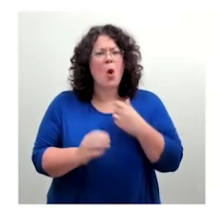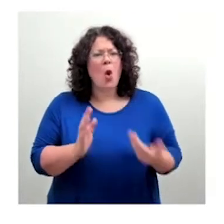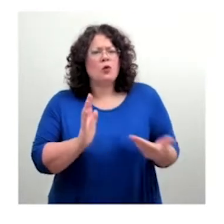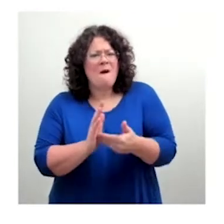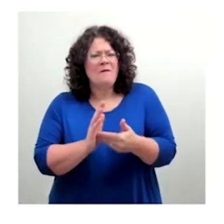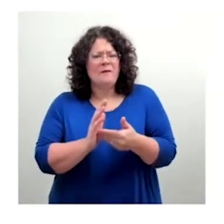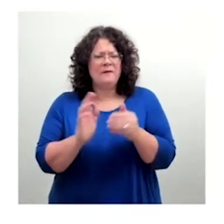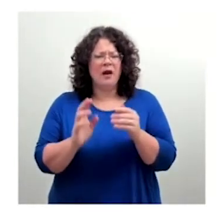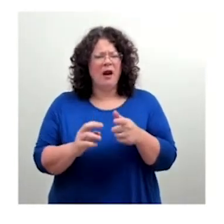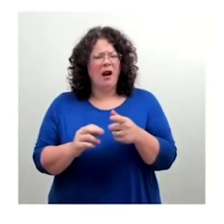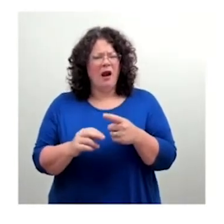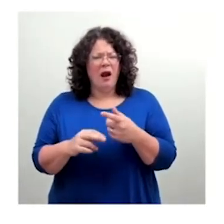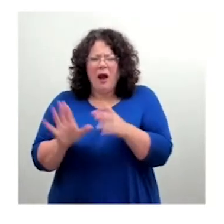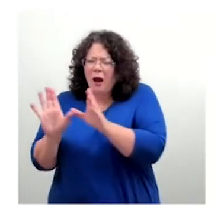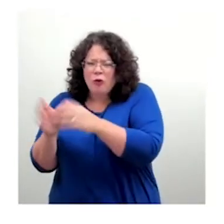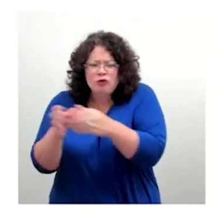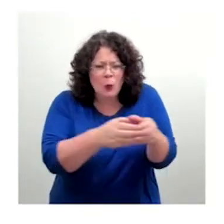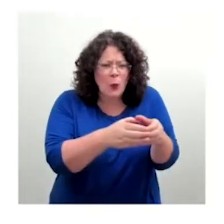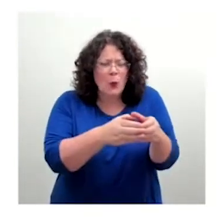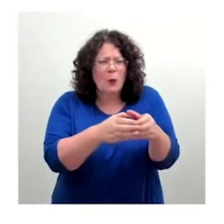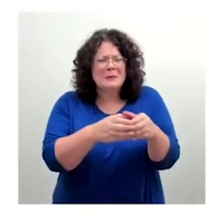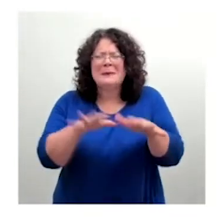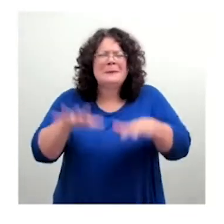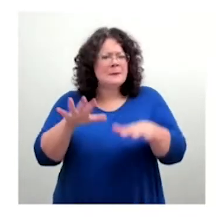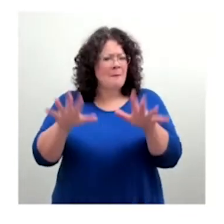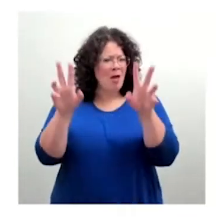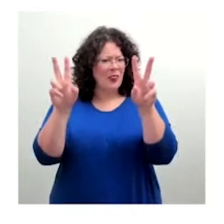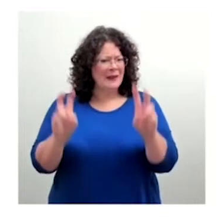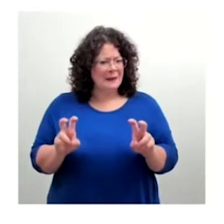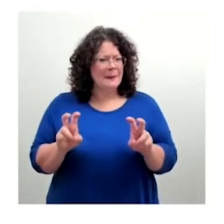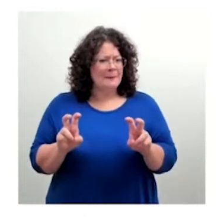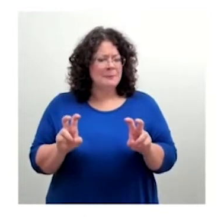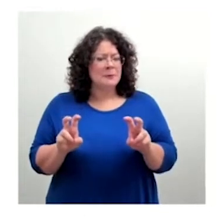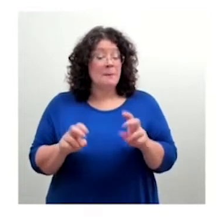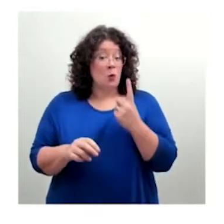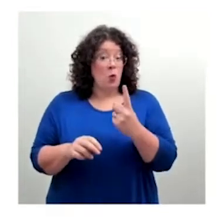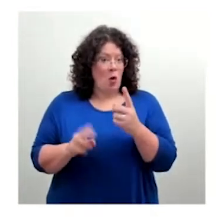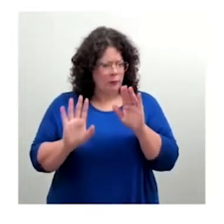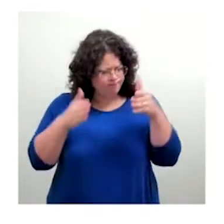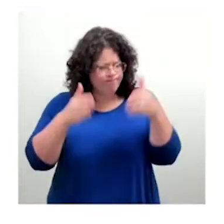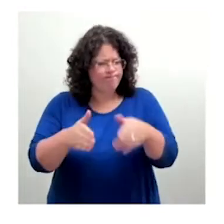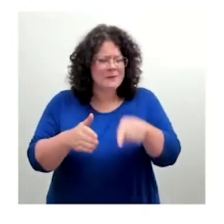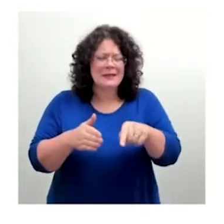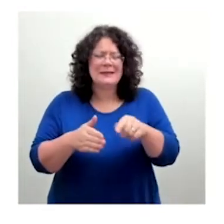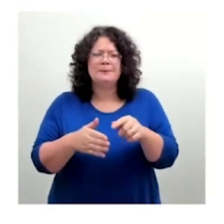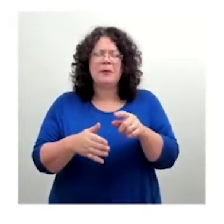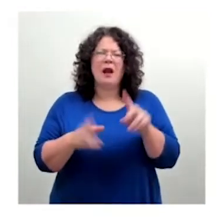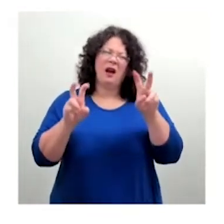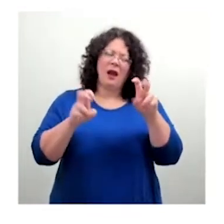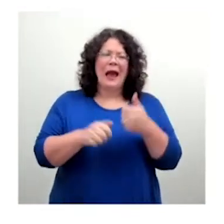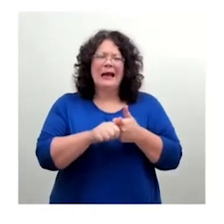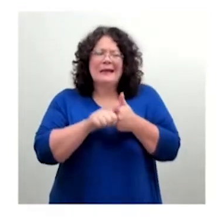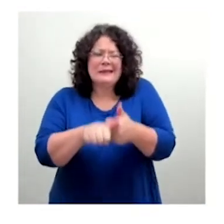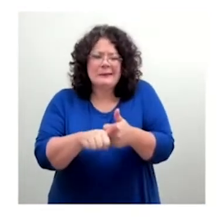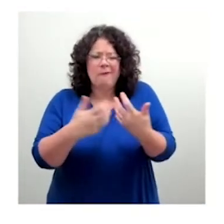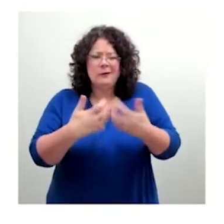community, disabled children, parents and families, and economic recovery. So that work is ongoing,